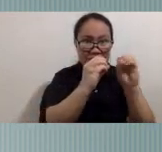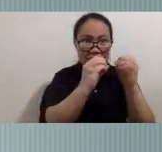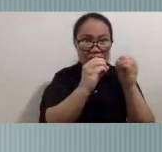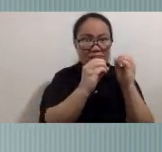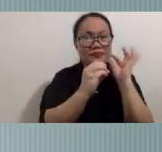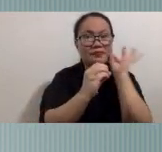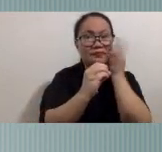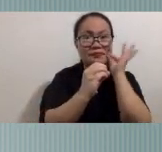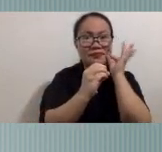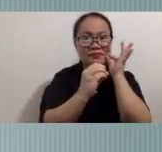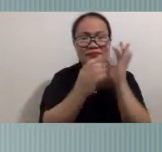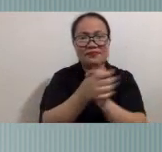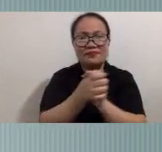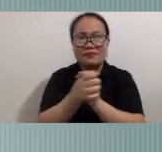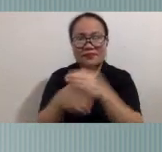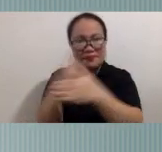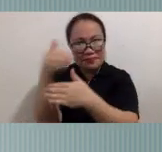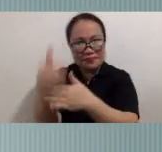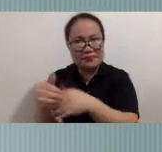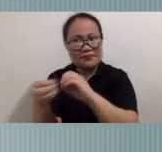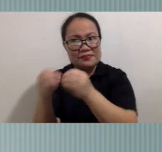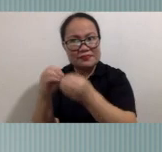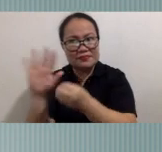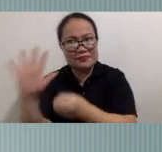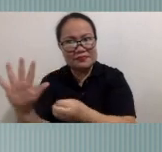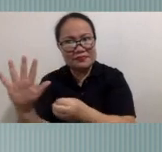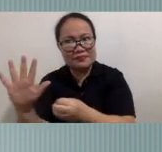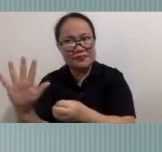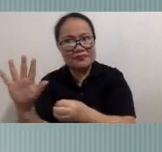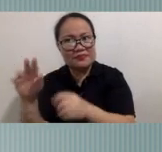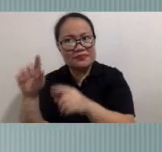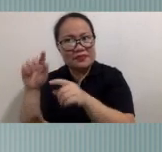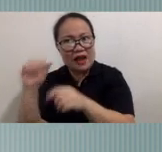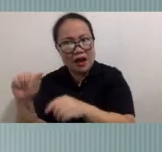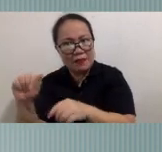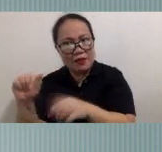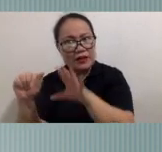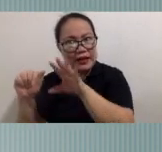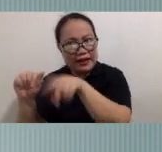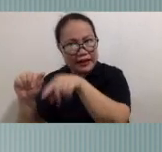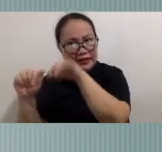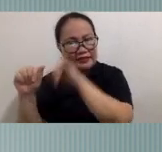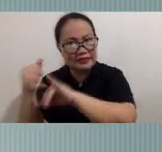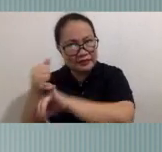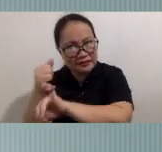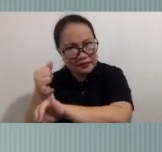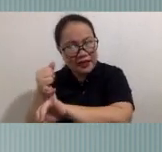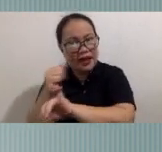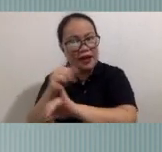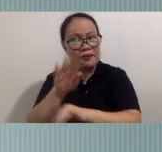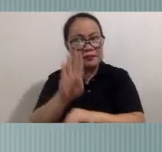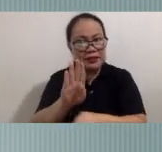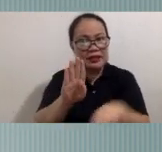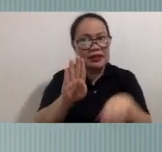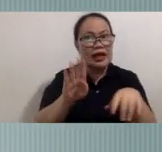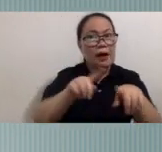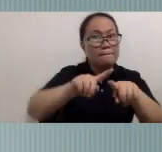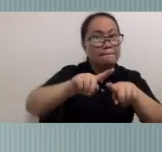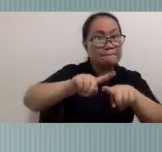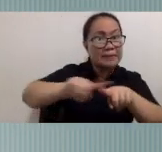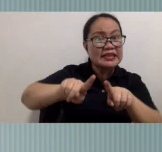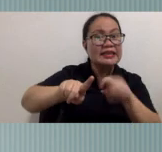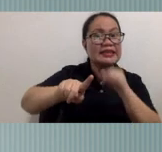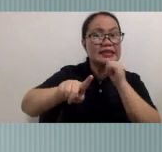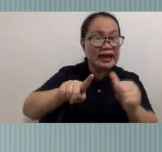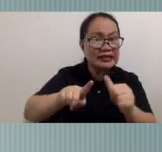for orange. Okay? So I have here apple and banana but not orange. So apple A and is intersection,